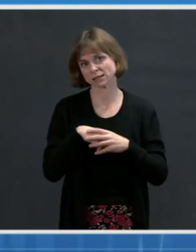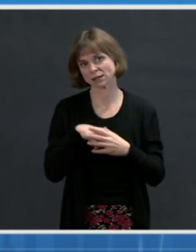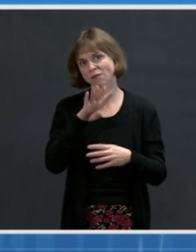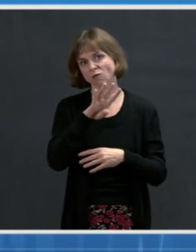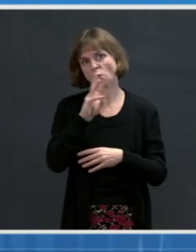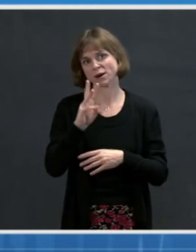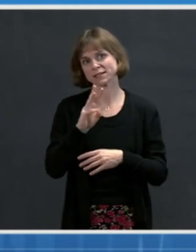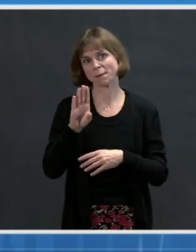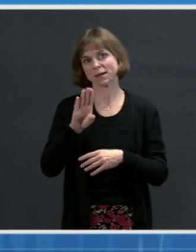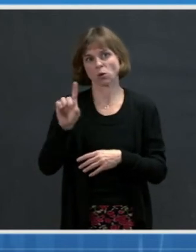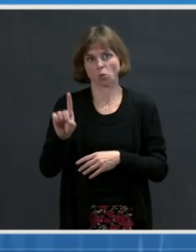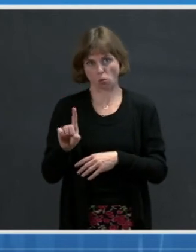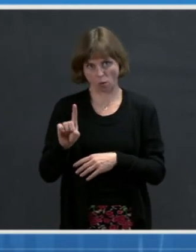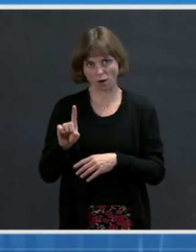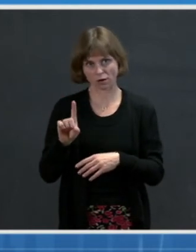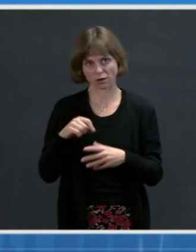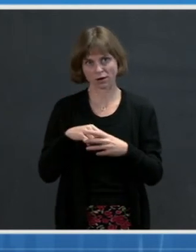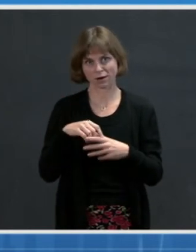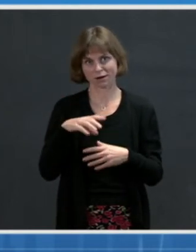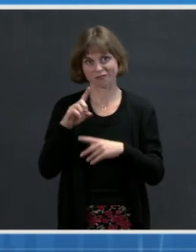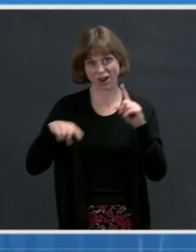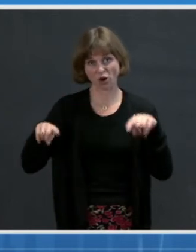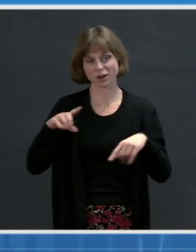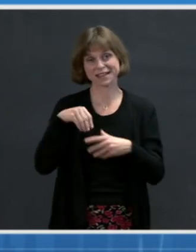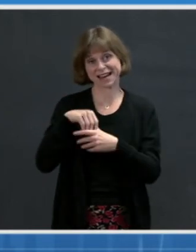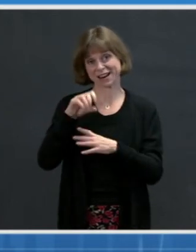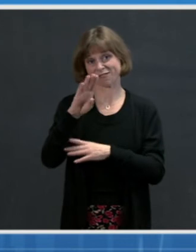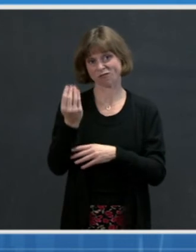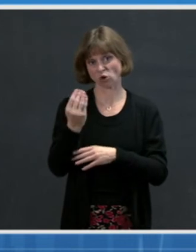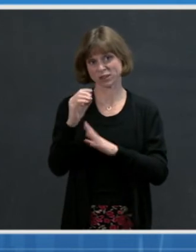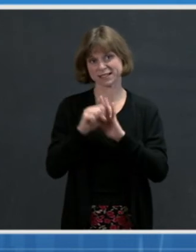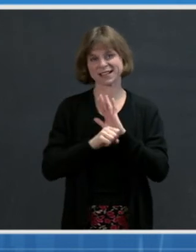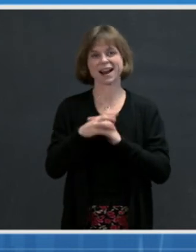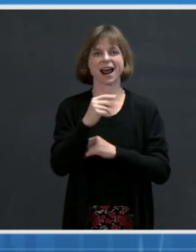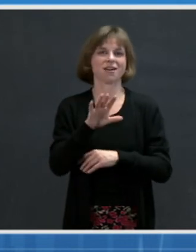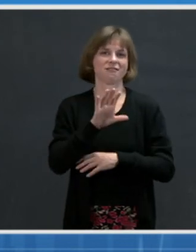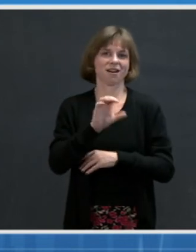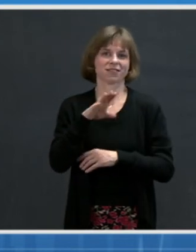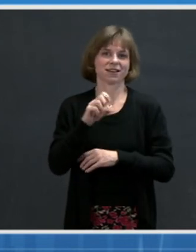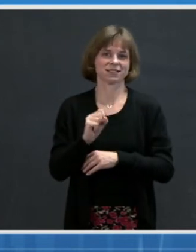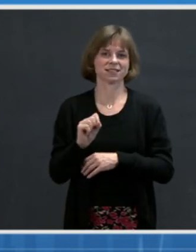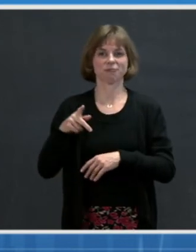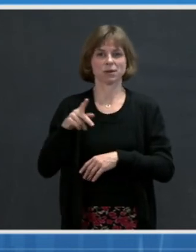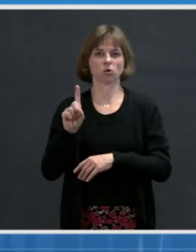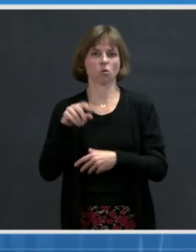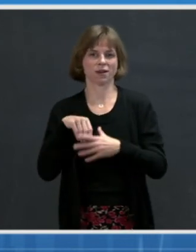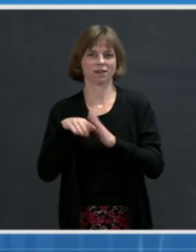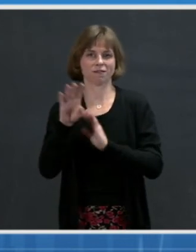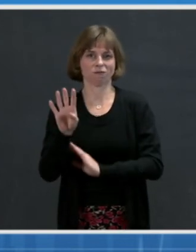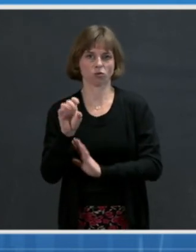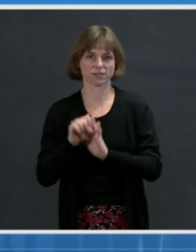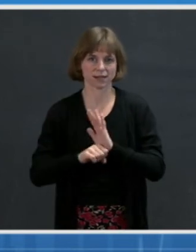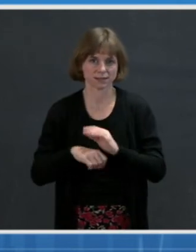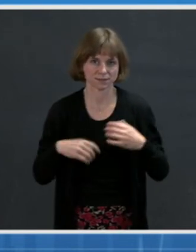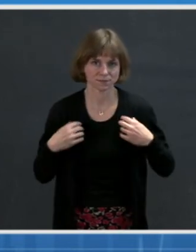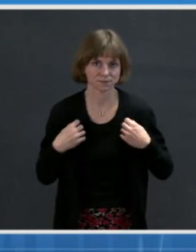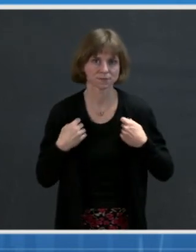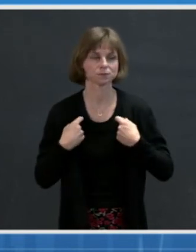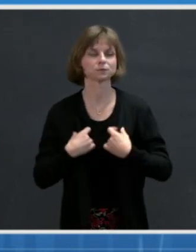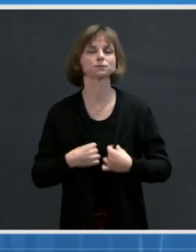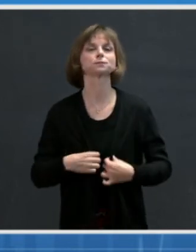of the B.1.351 variant in 14 states, and 5 cases of the P1 variant in 4 states. The pace of our